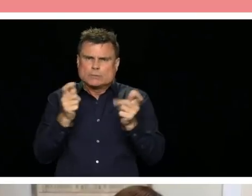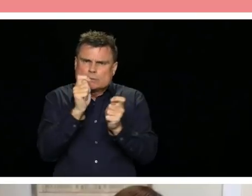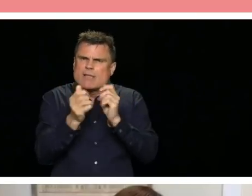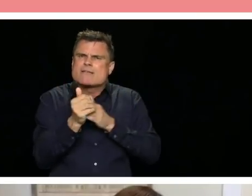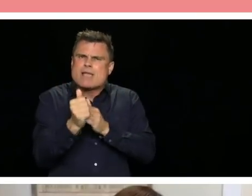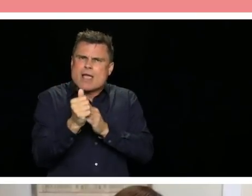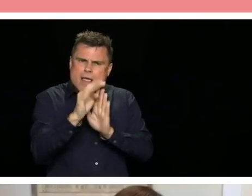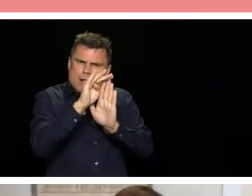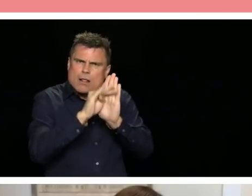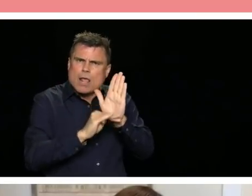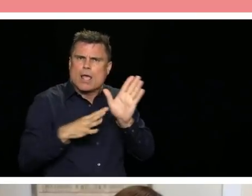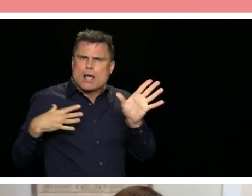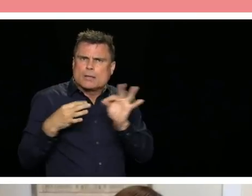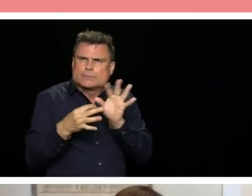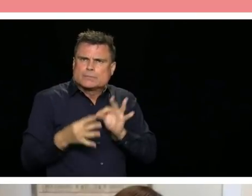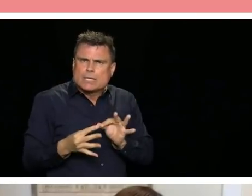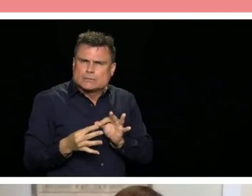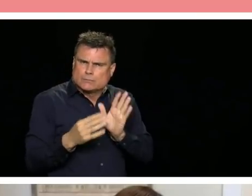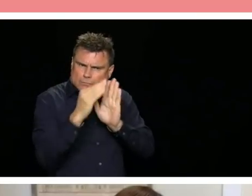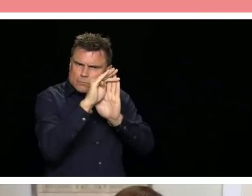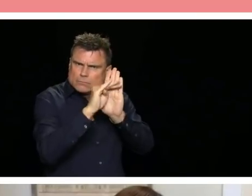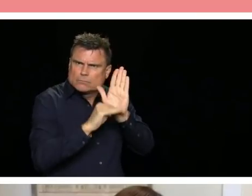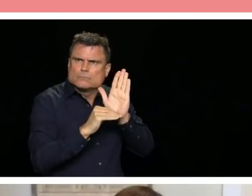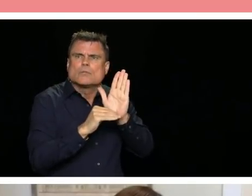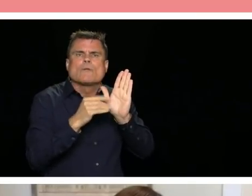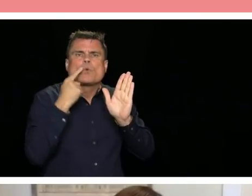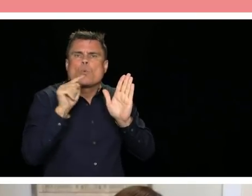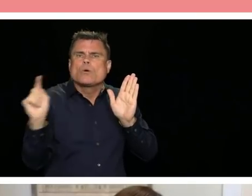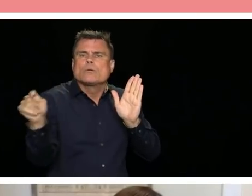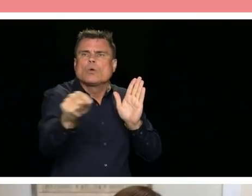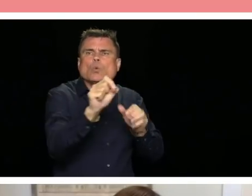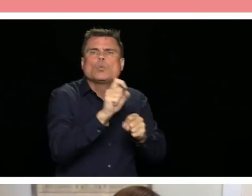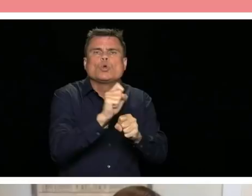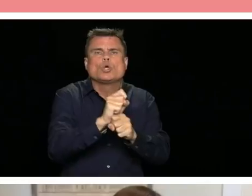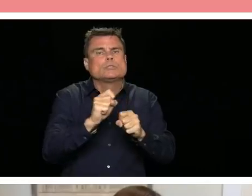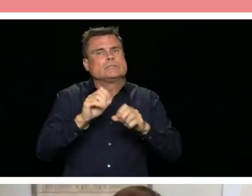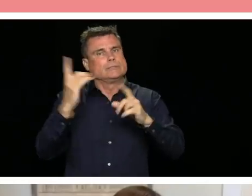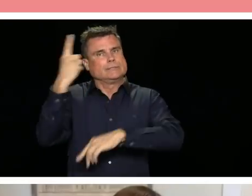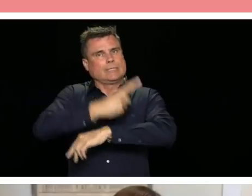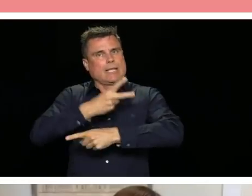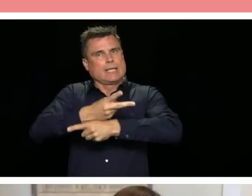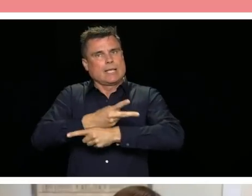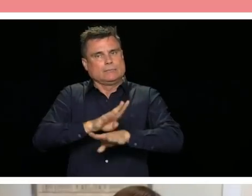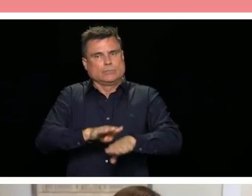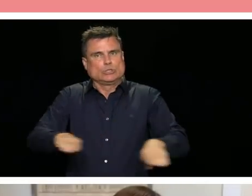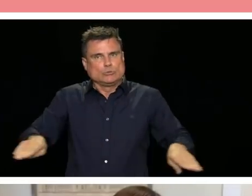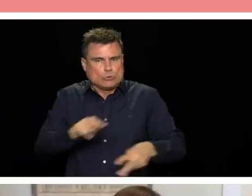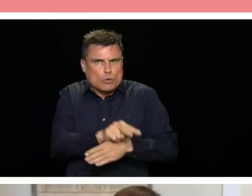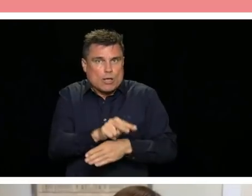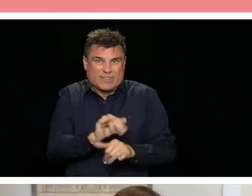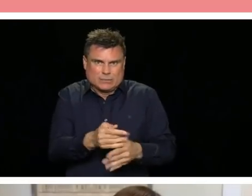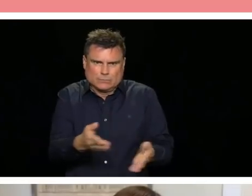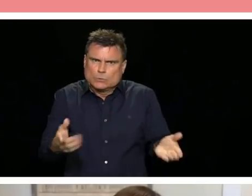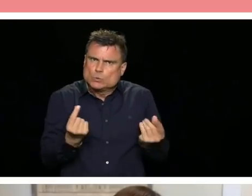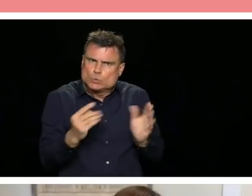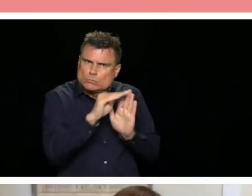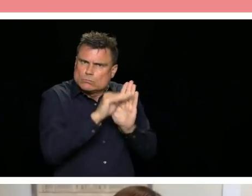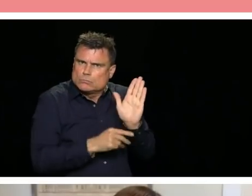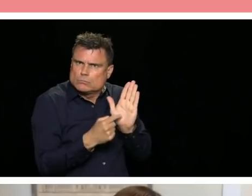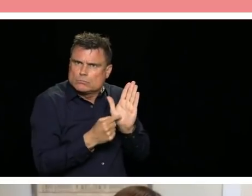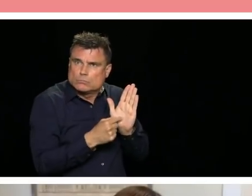with and endorsed by all of those who make up the Office of the Provincial Health Officer